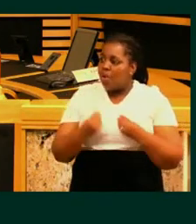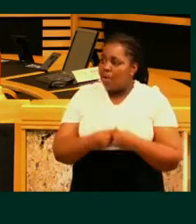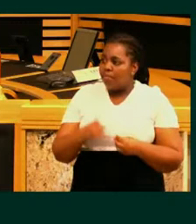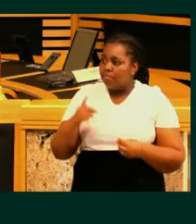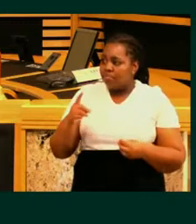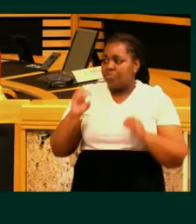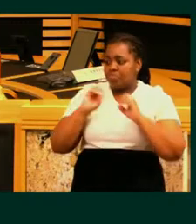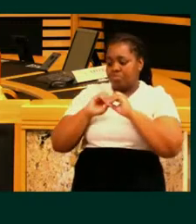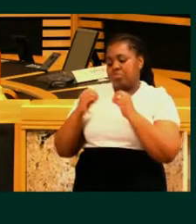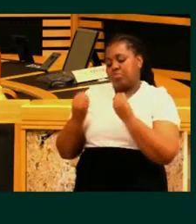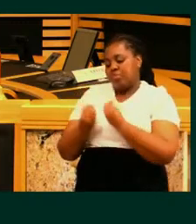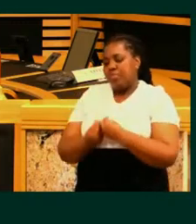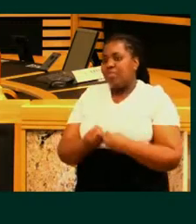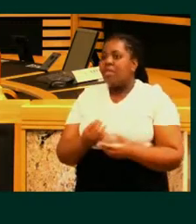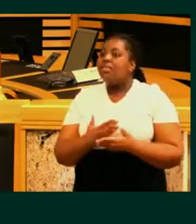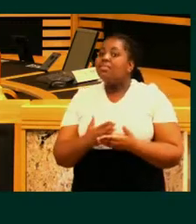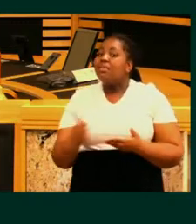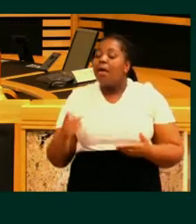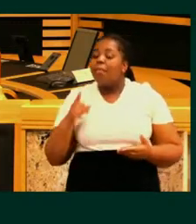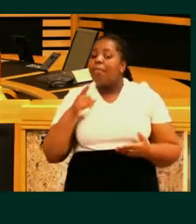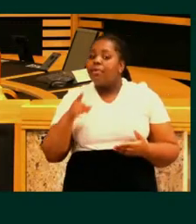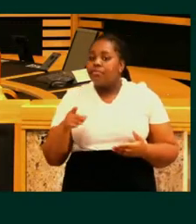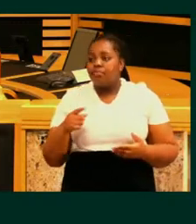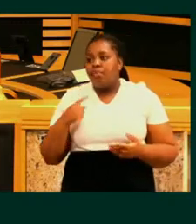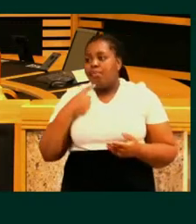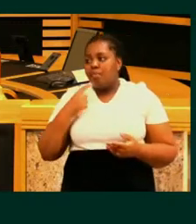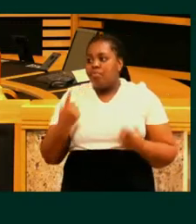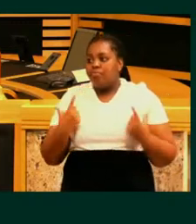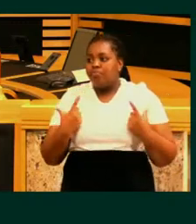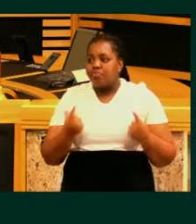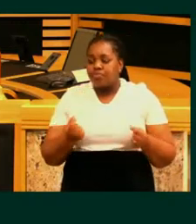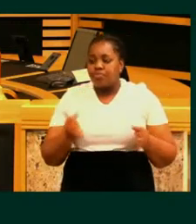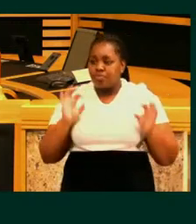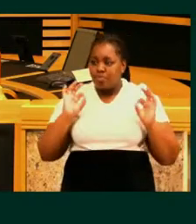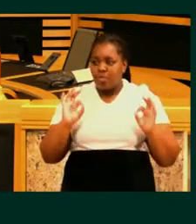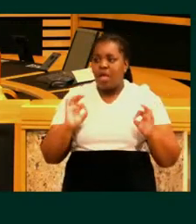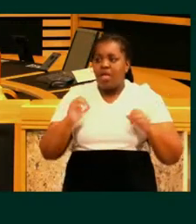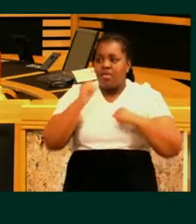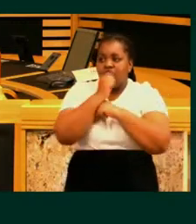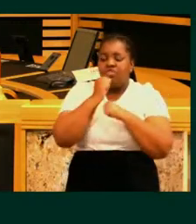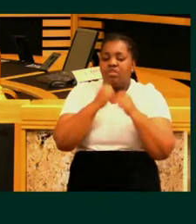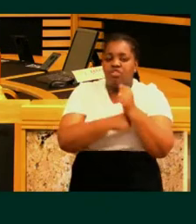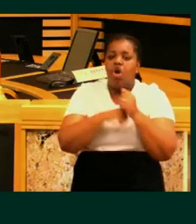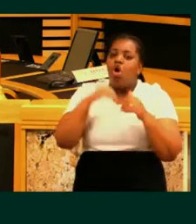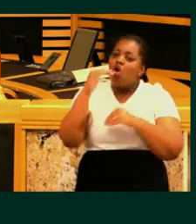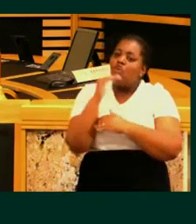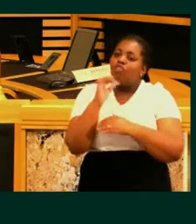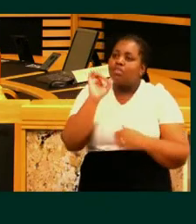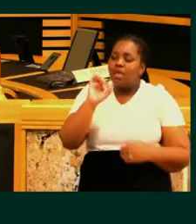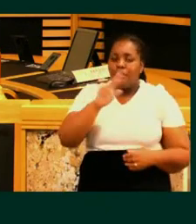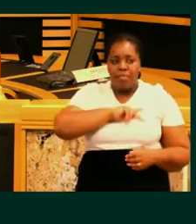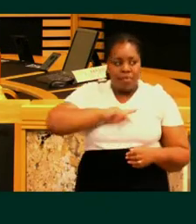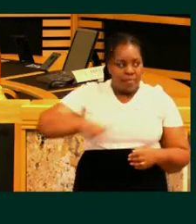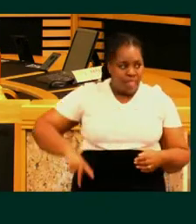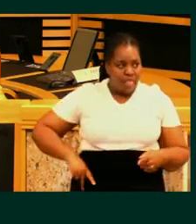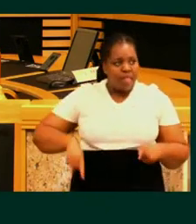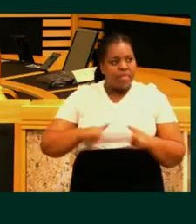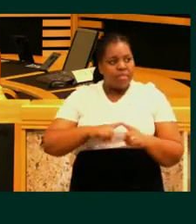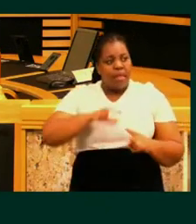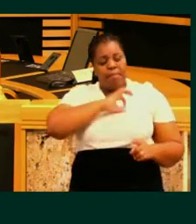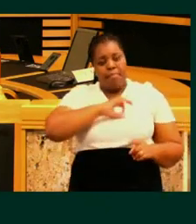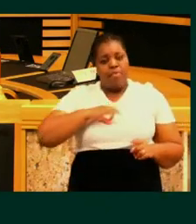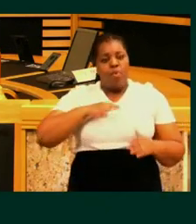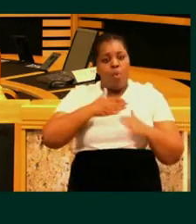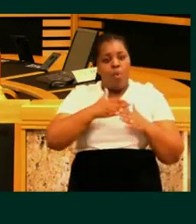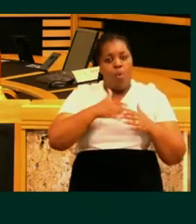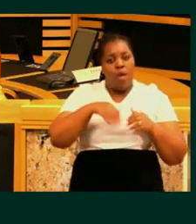organization one of the committee's purposes was to establish appropriate structures in the offices of the Premier and Mayors to work with social